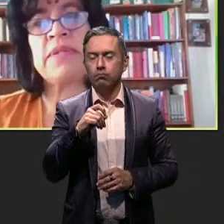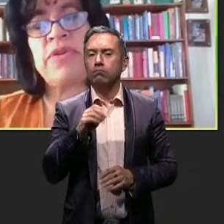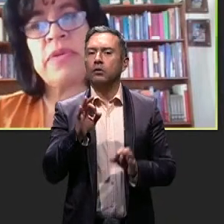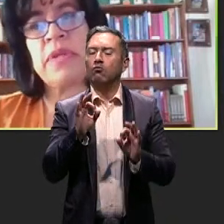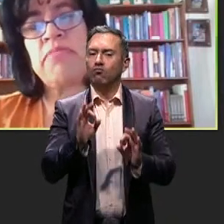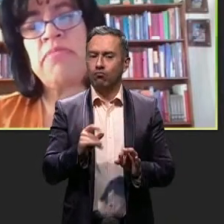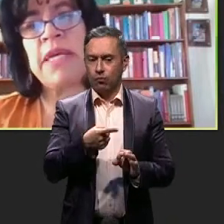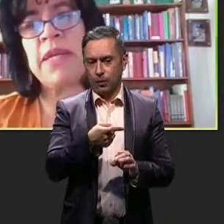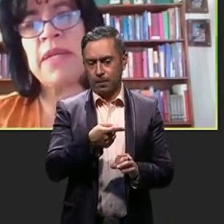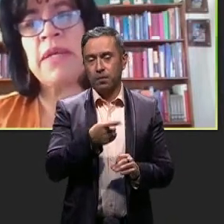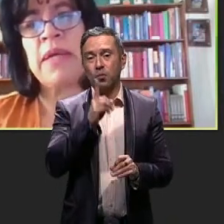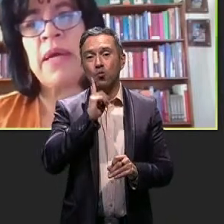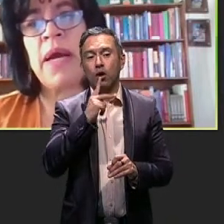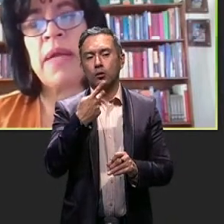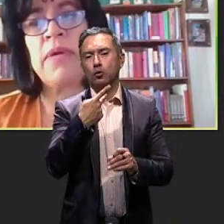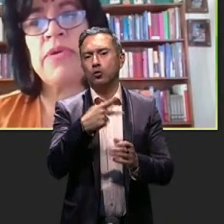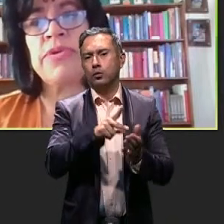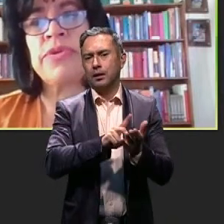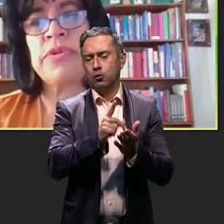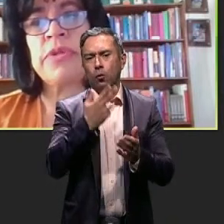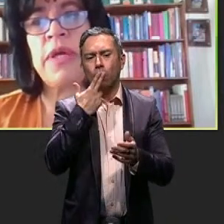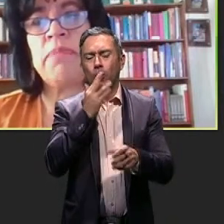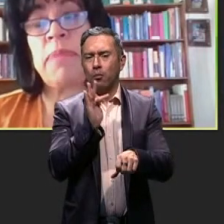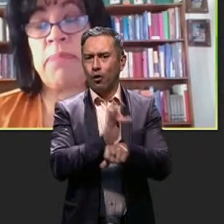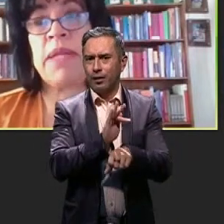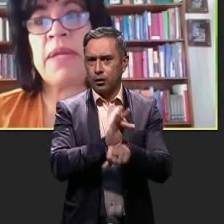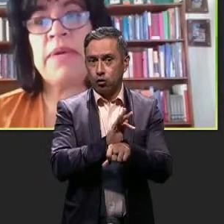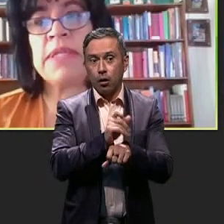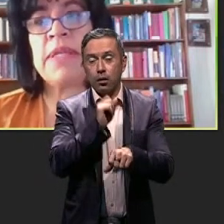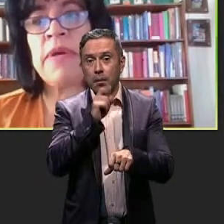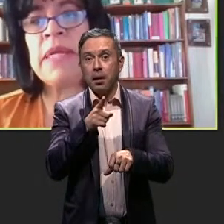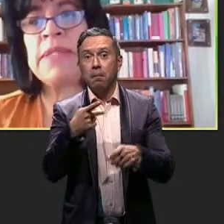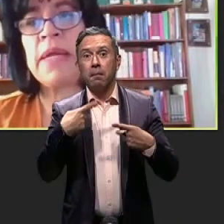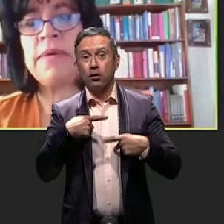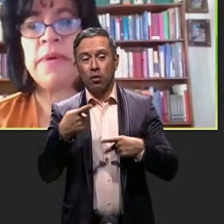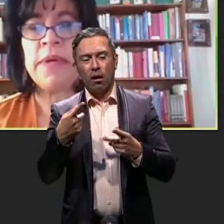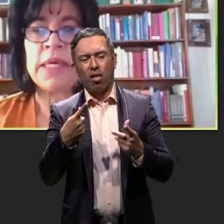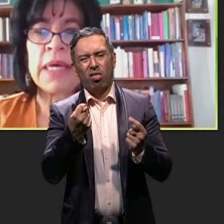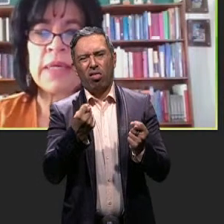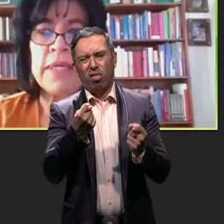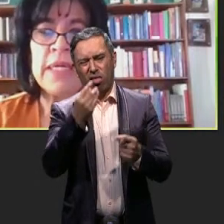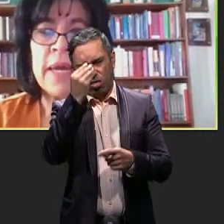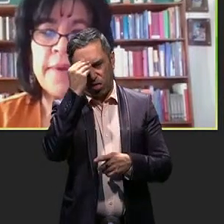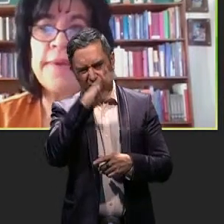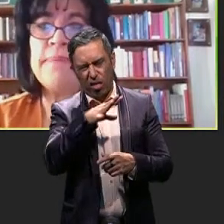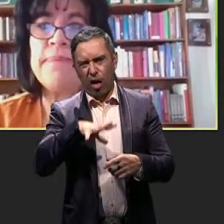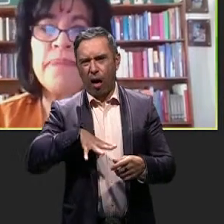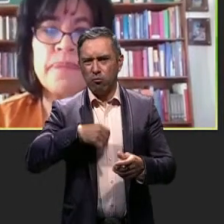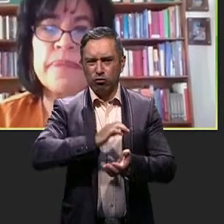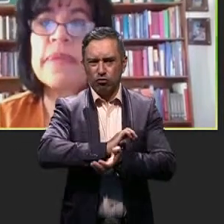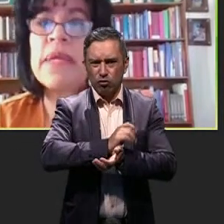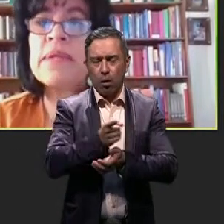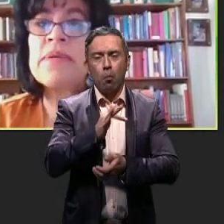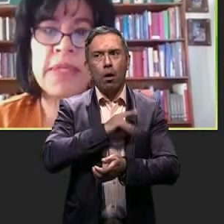to truly protect our women and also sanction those violators.